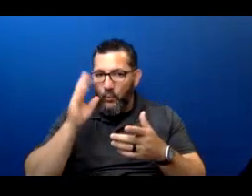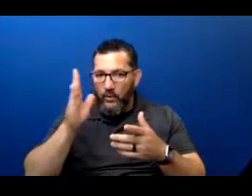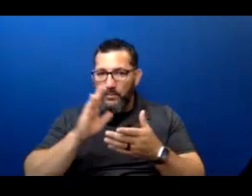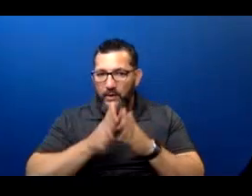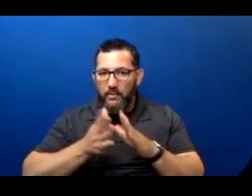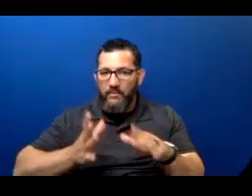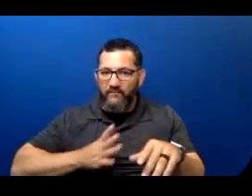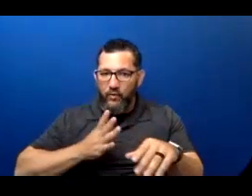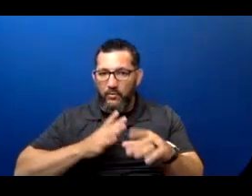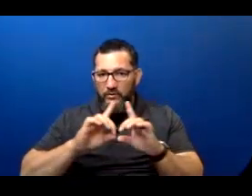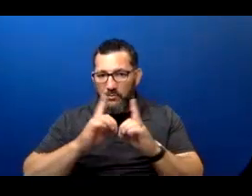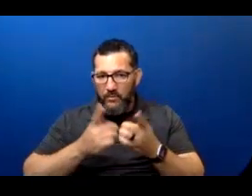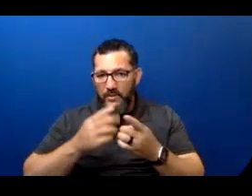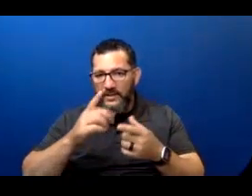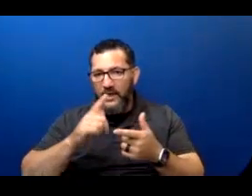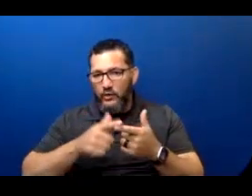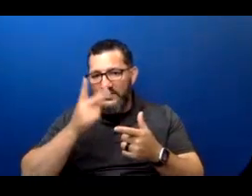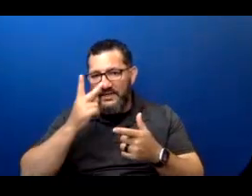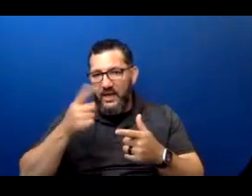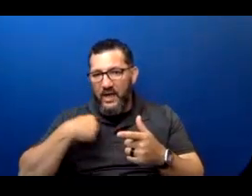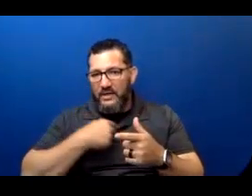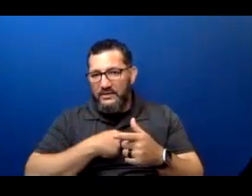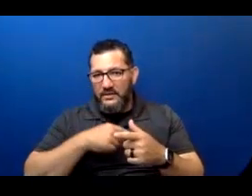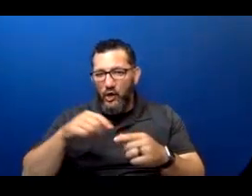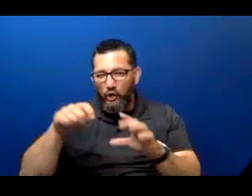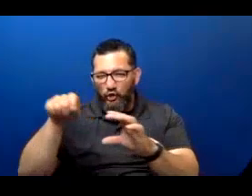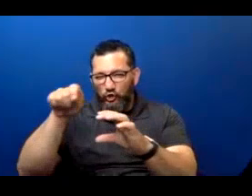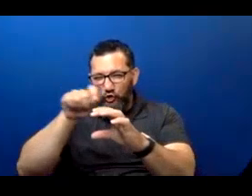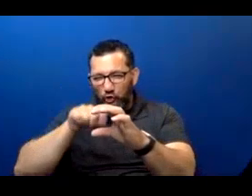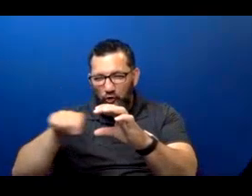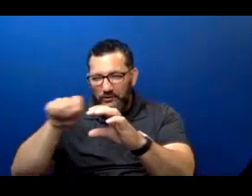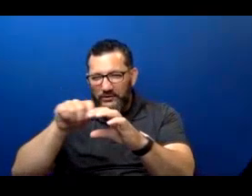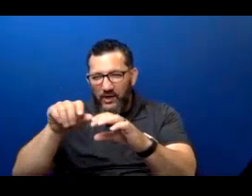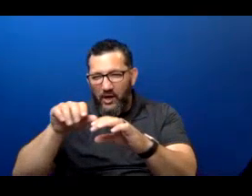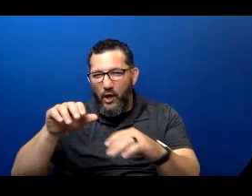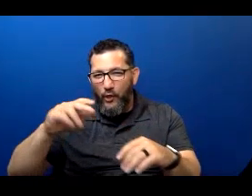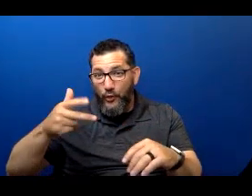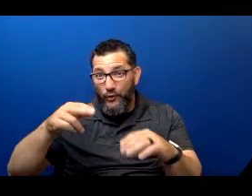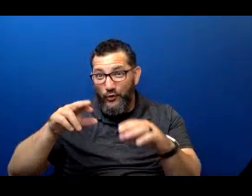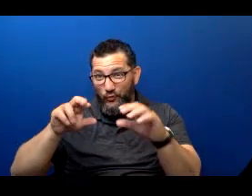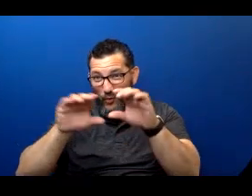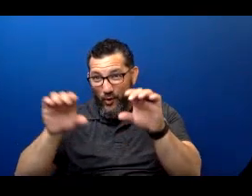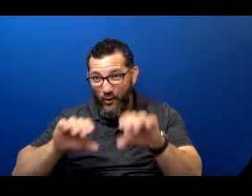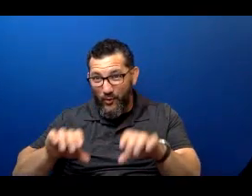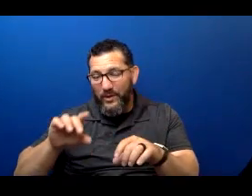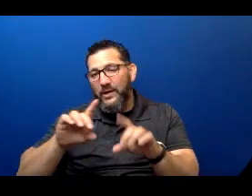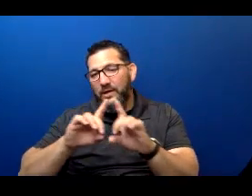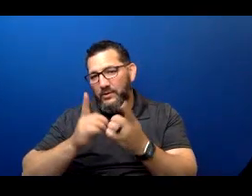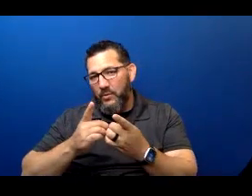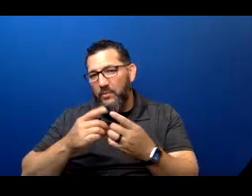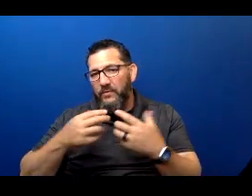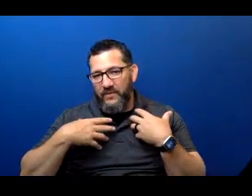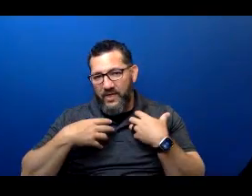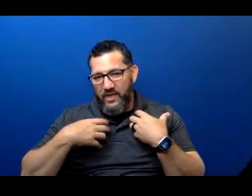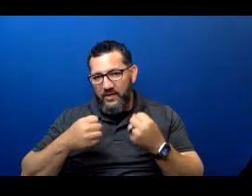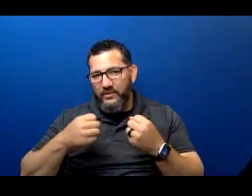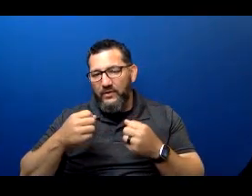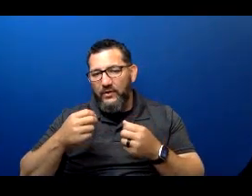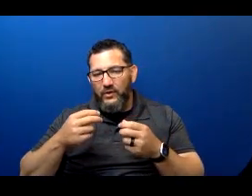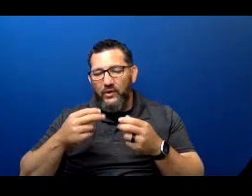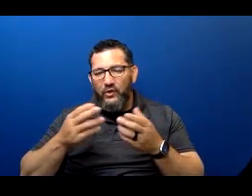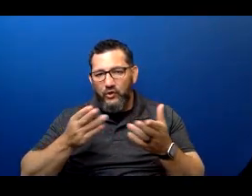And then also you see us over there circled in the third row to the right, the Department of Health and Human Services.